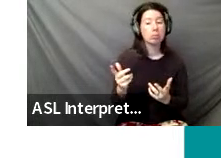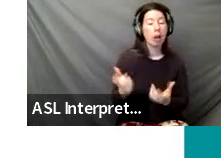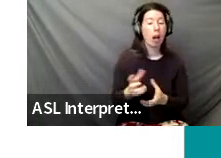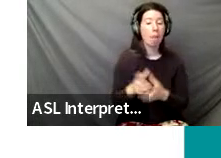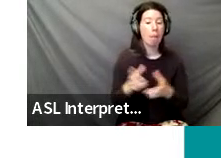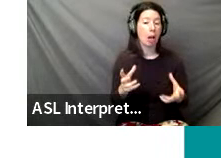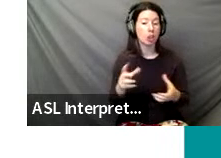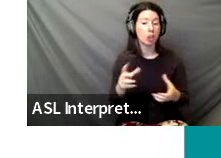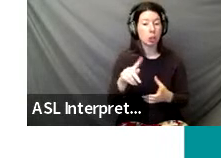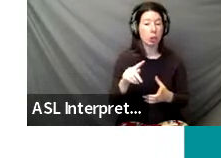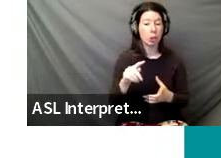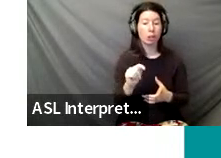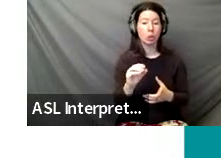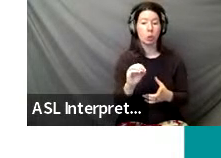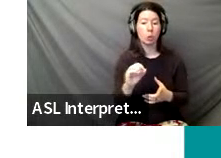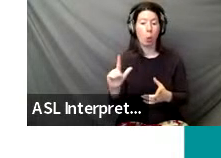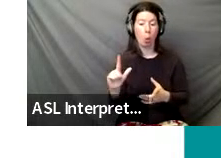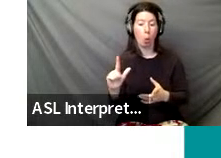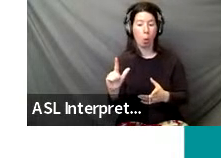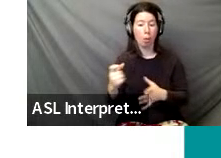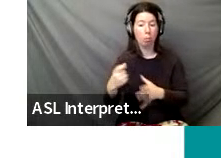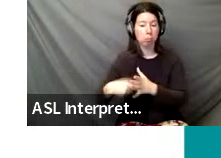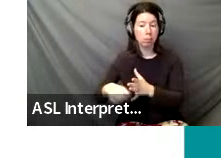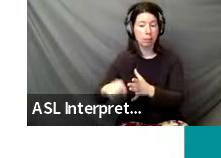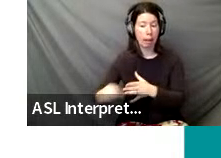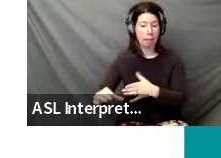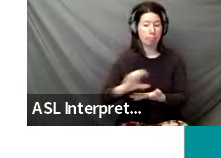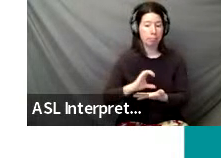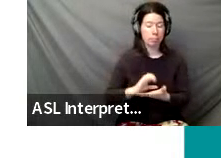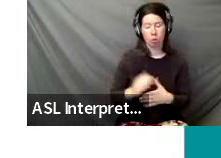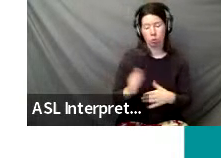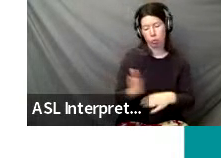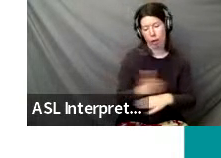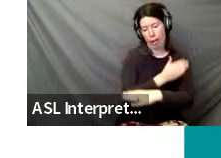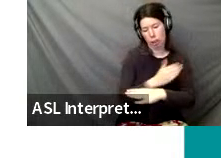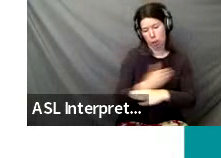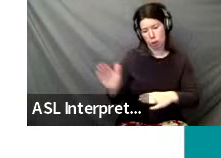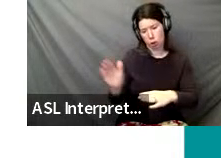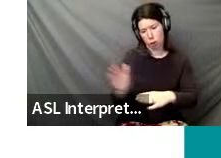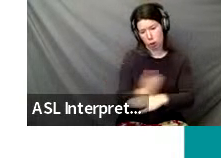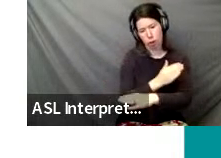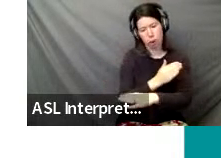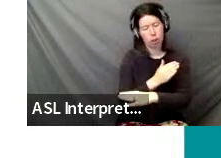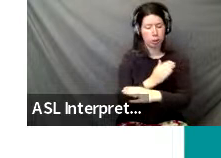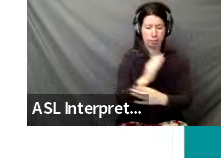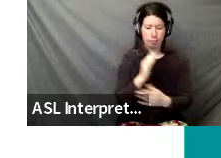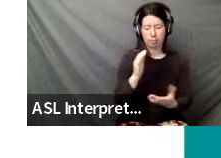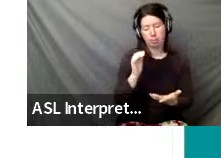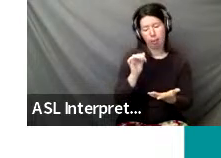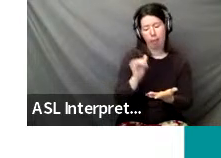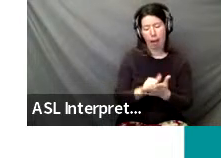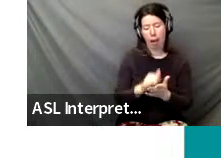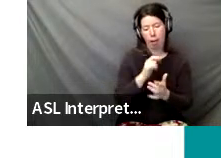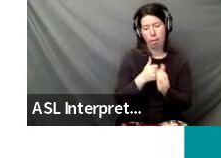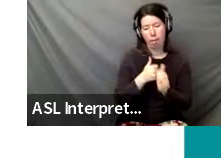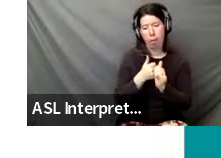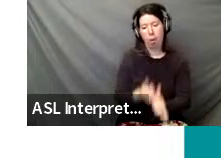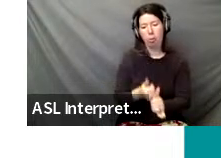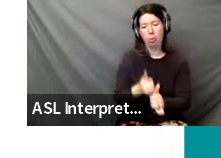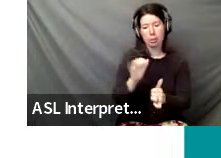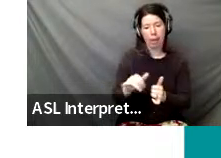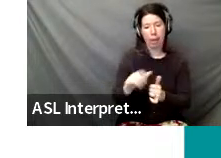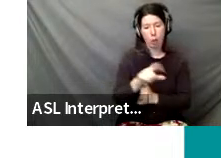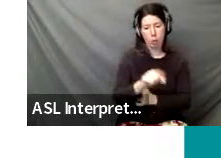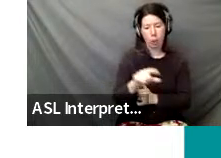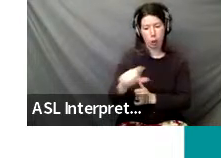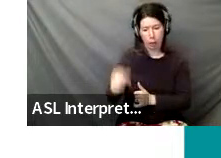able to help with capital costs. And so you see there's a range on there, and that's really consistent with the 2020